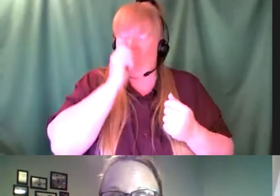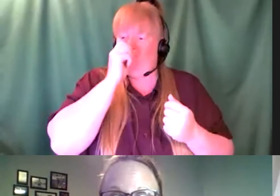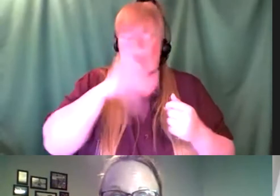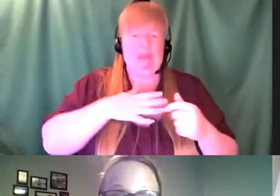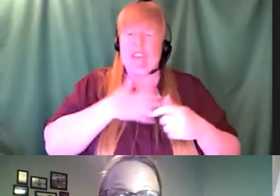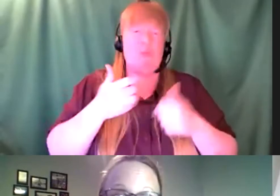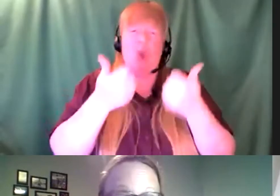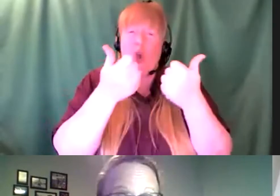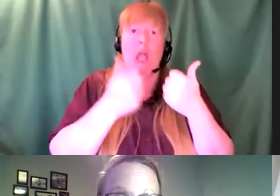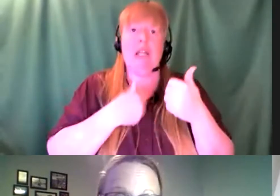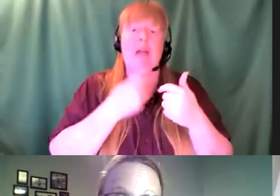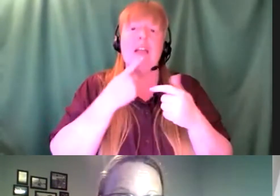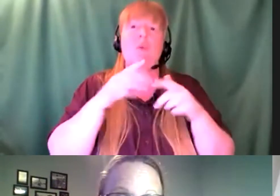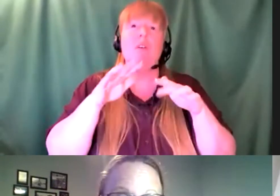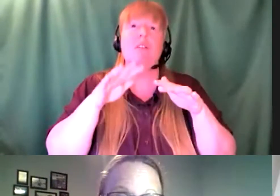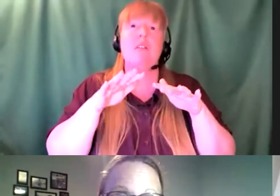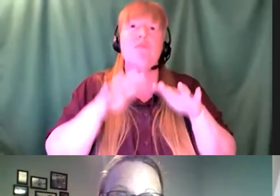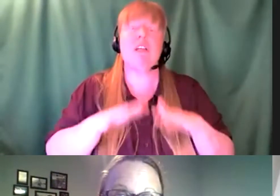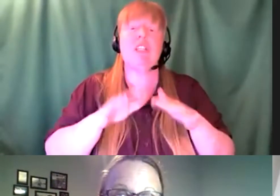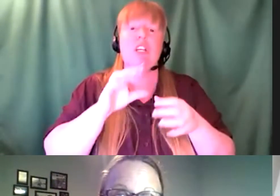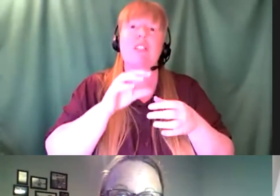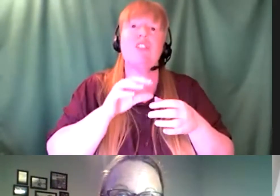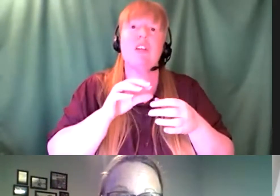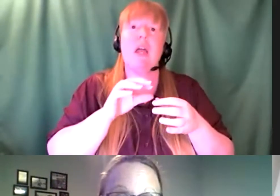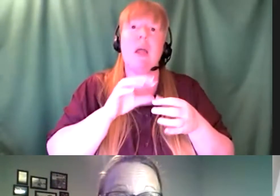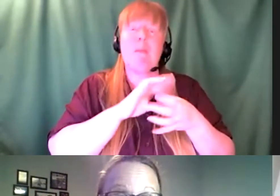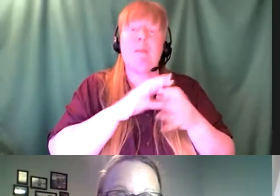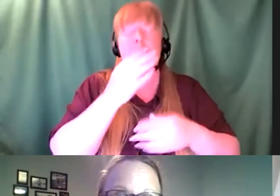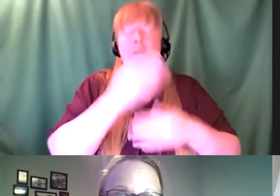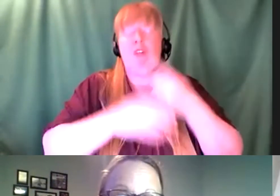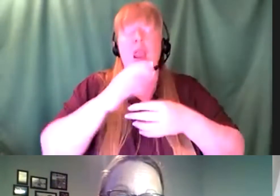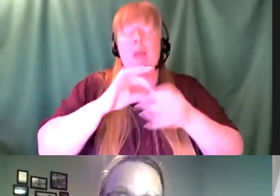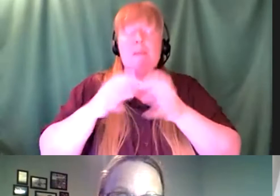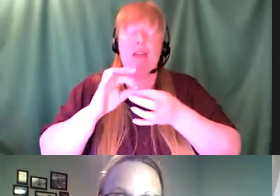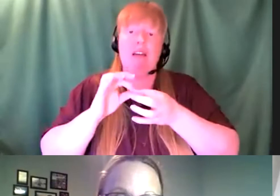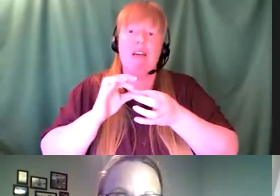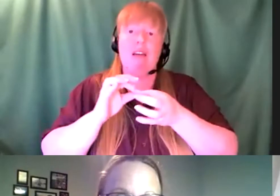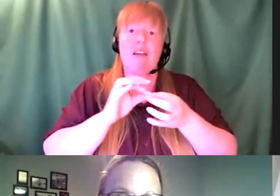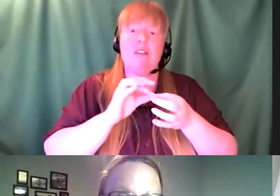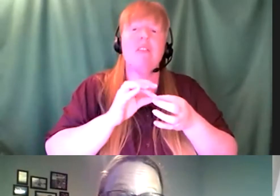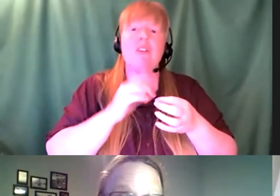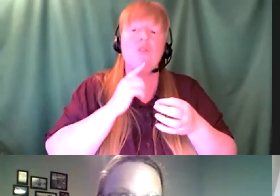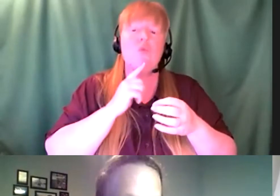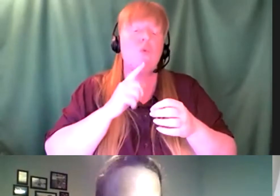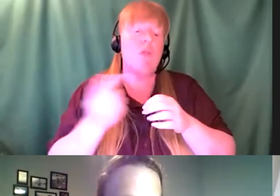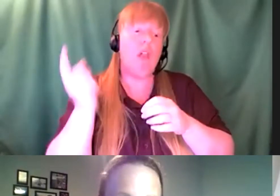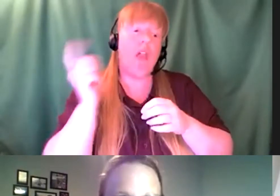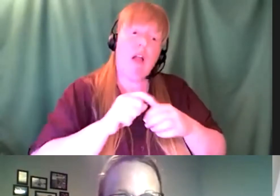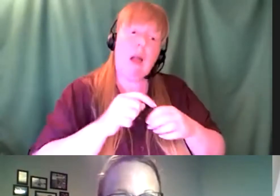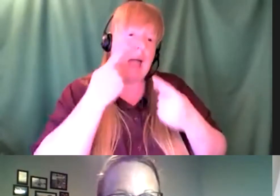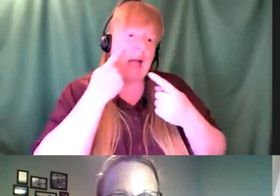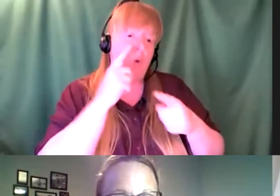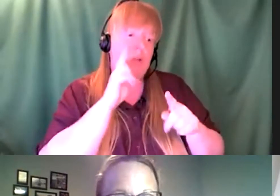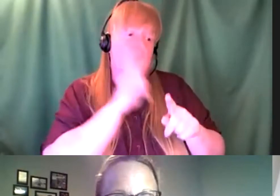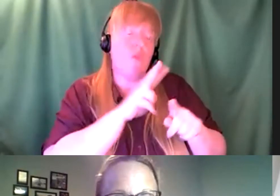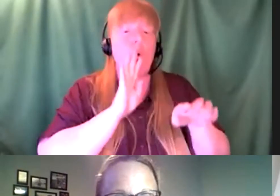that was run by the British Paralympic Association, where they were looking for people with disabilities that might have sporting talent that they didn't know about.